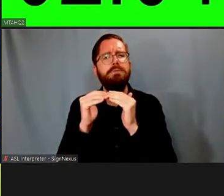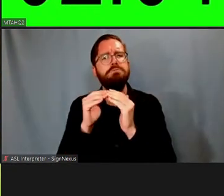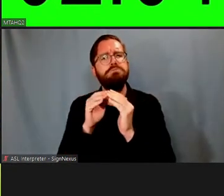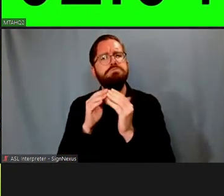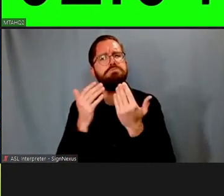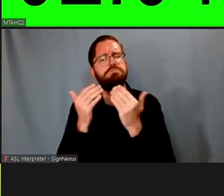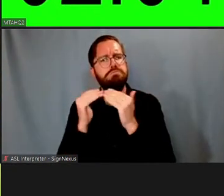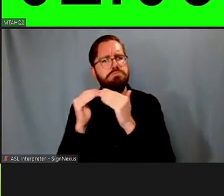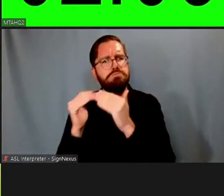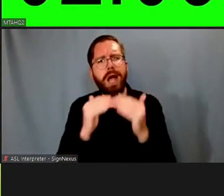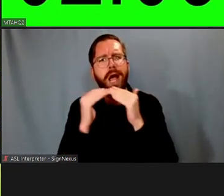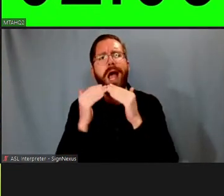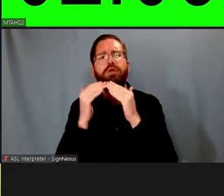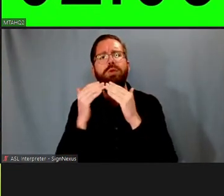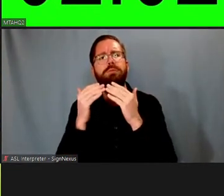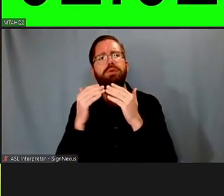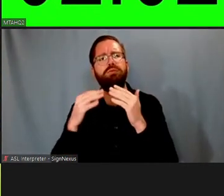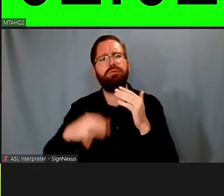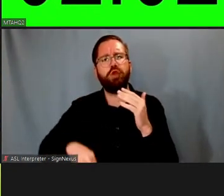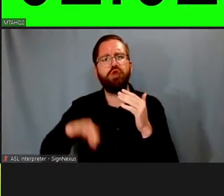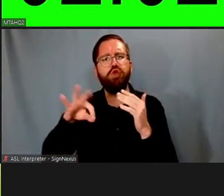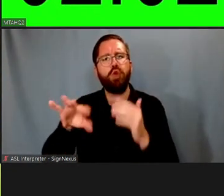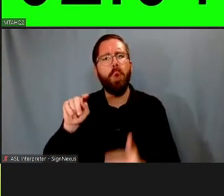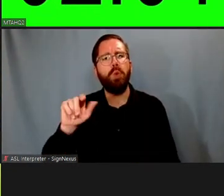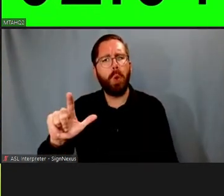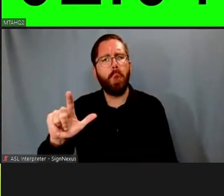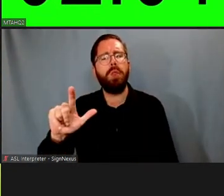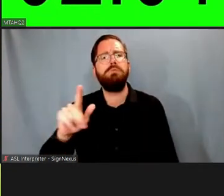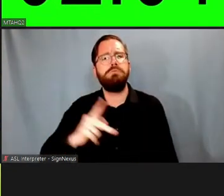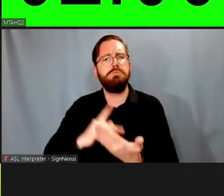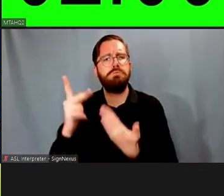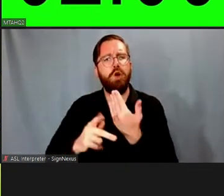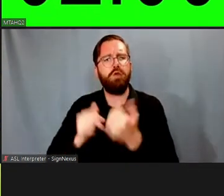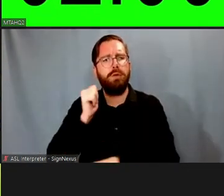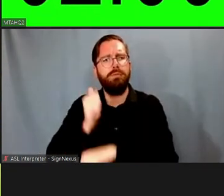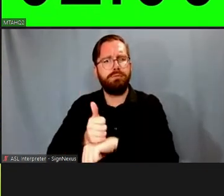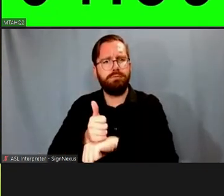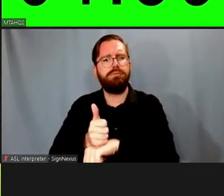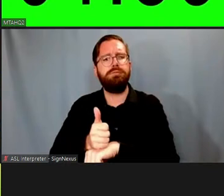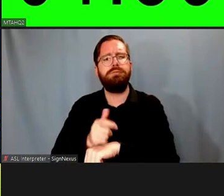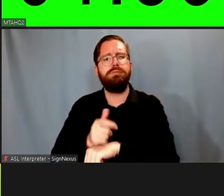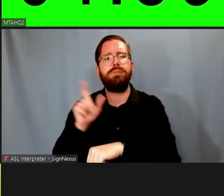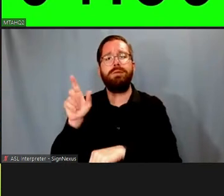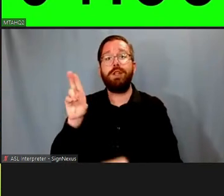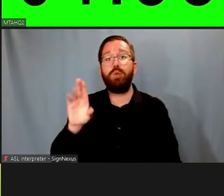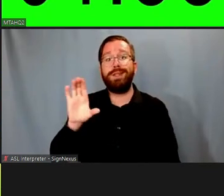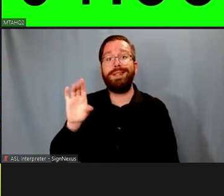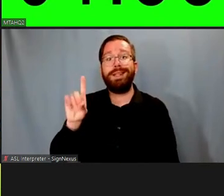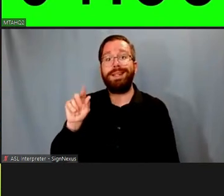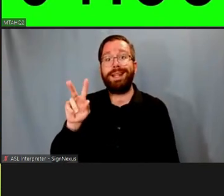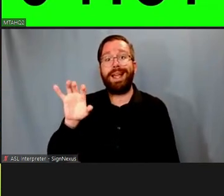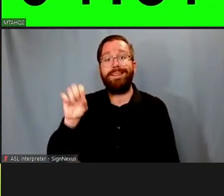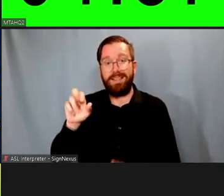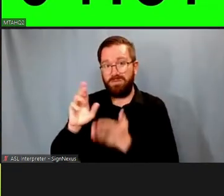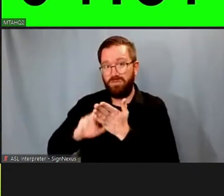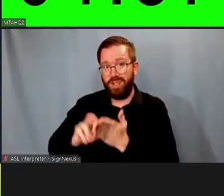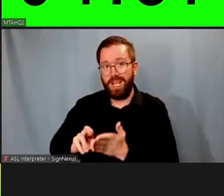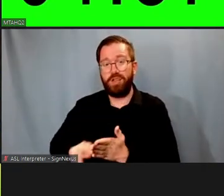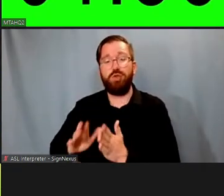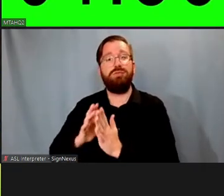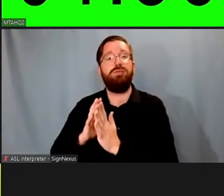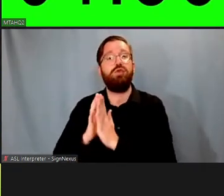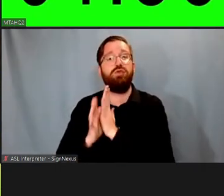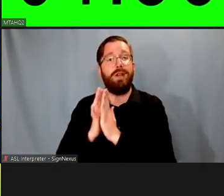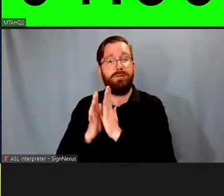city um in a paper by the institute of transportation studies by uc davis in december of 2020 which addressed